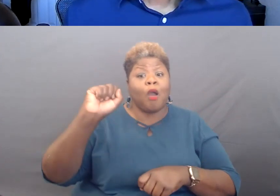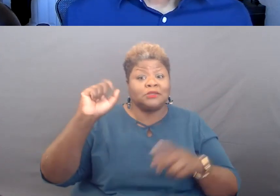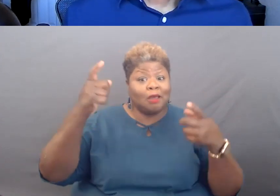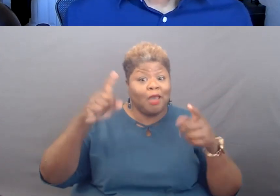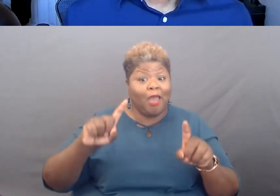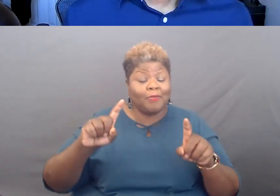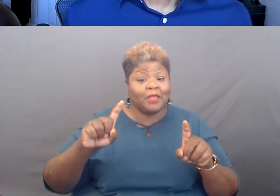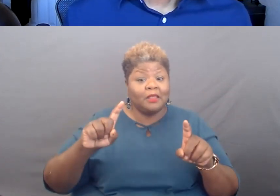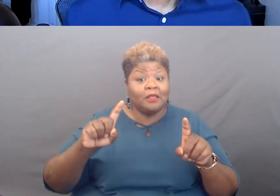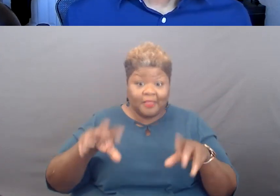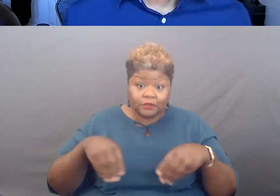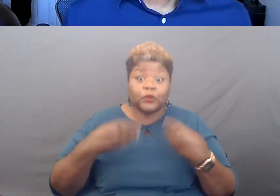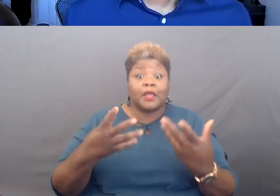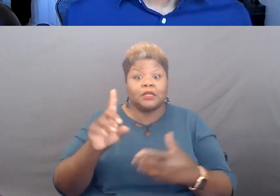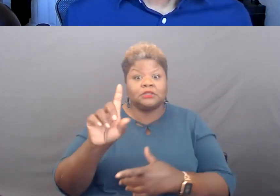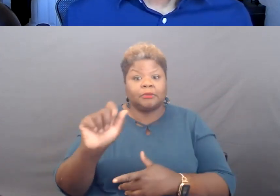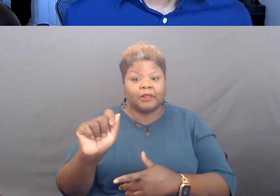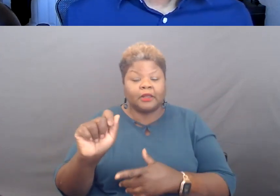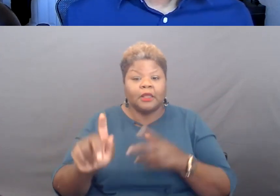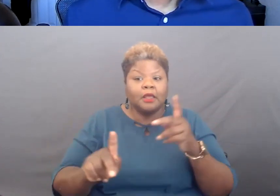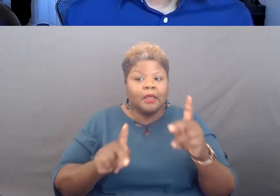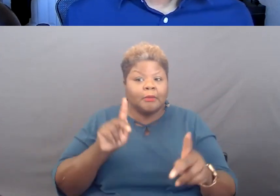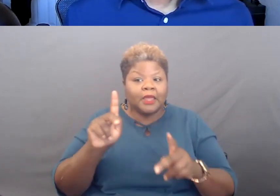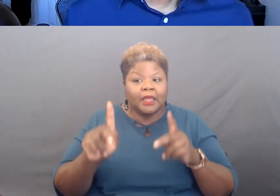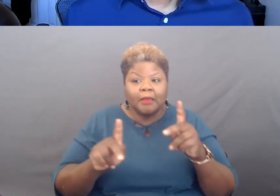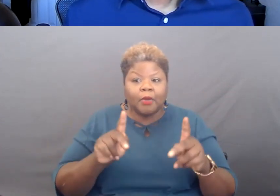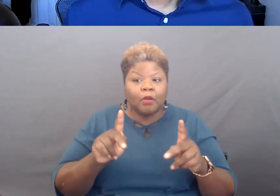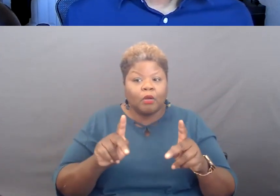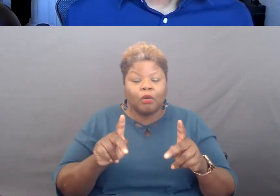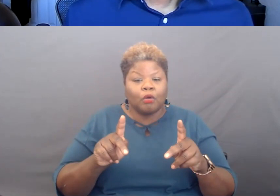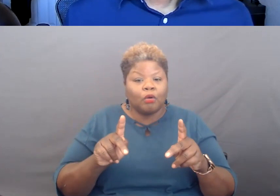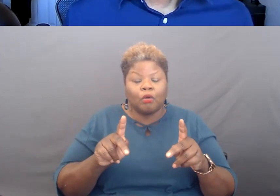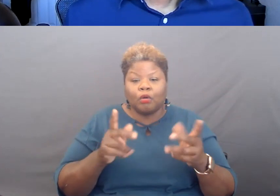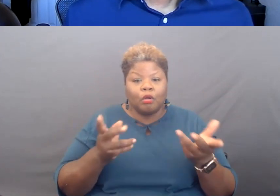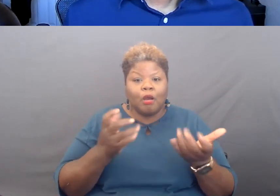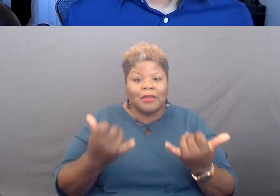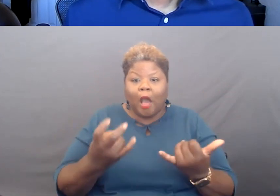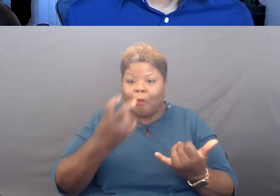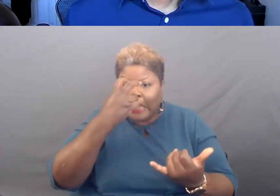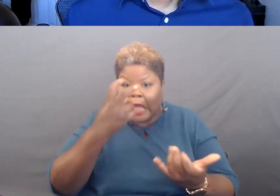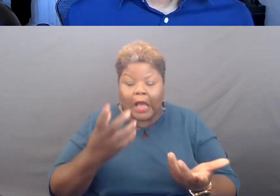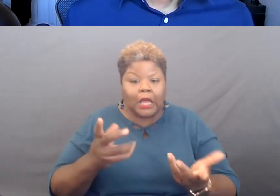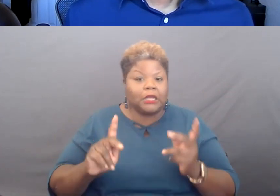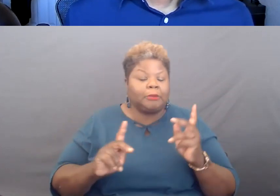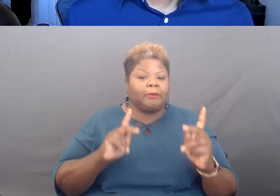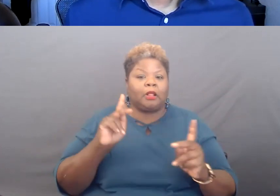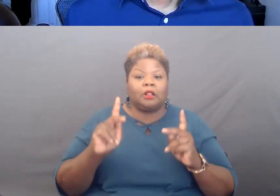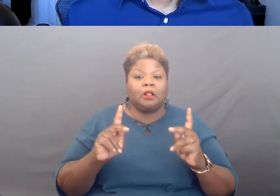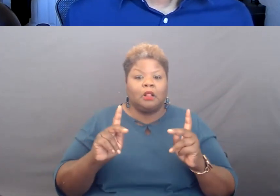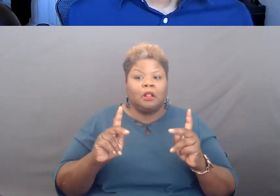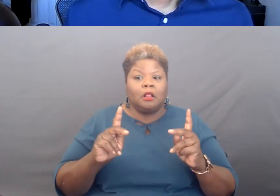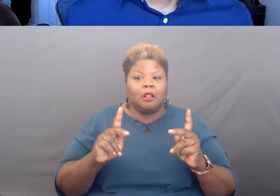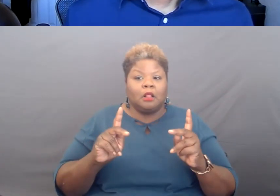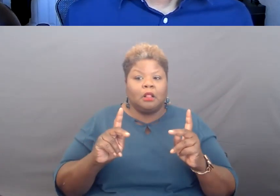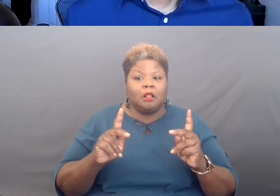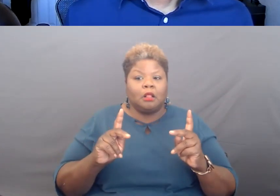creates disability. People were shot in the eye with rubber bullets are now blind. There are people who shot by police